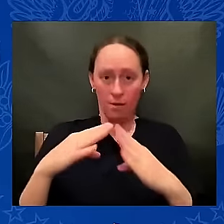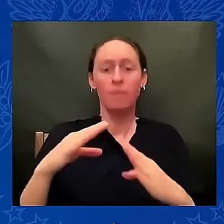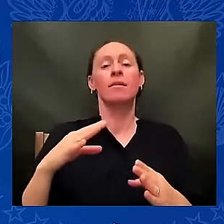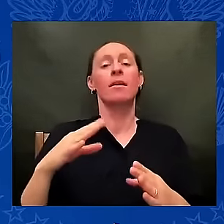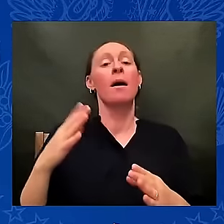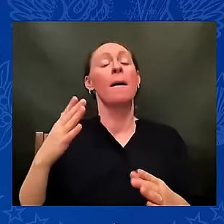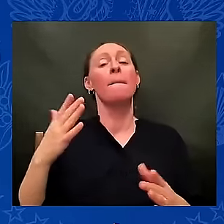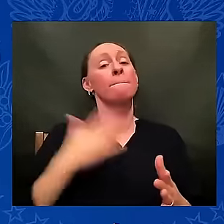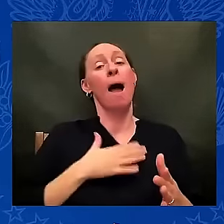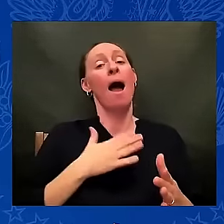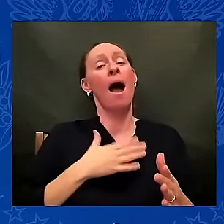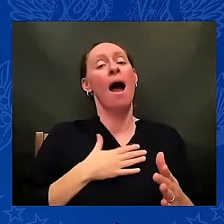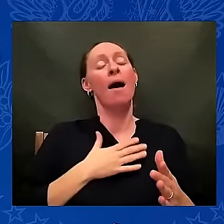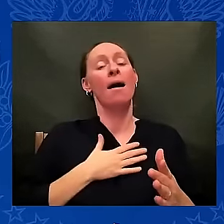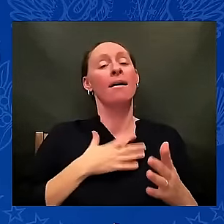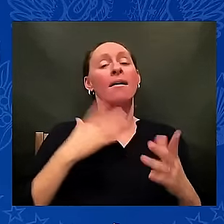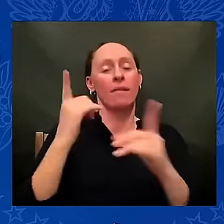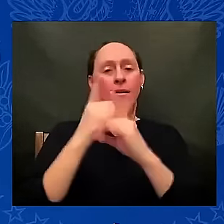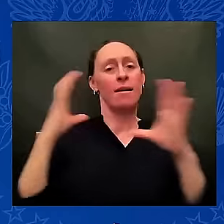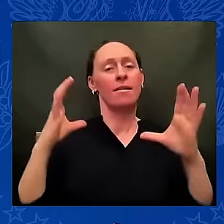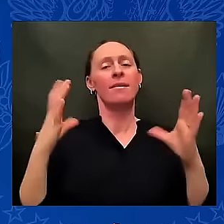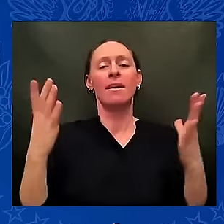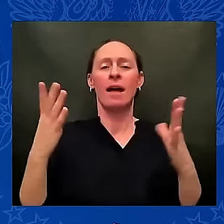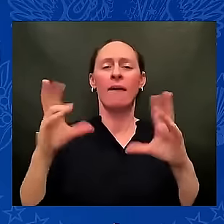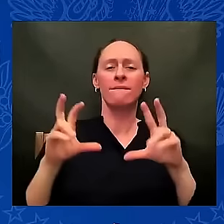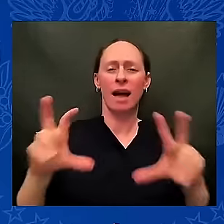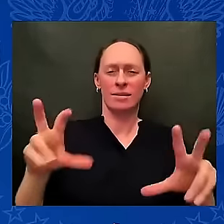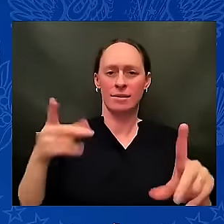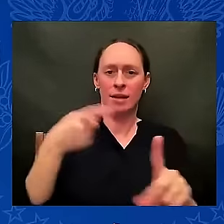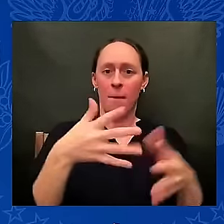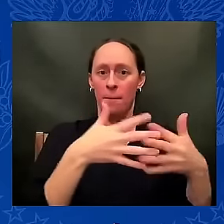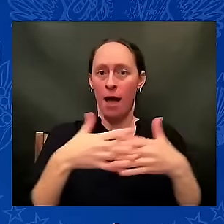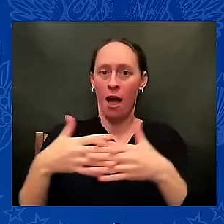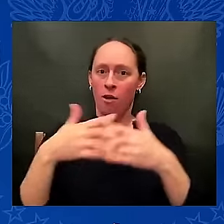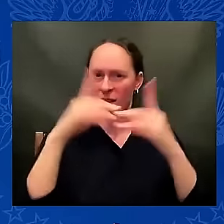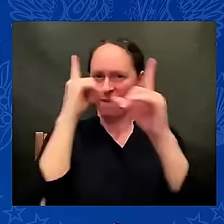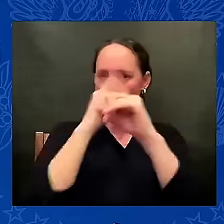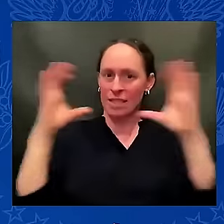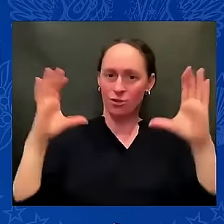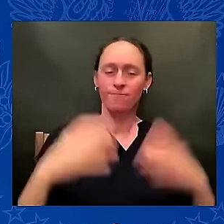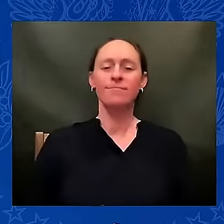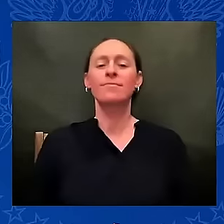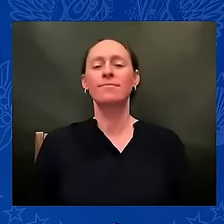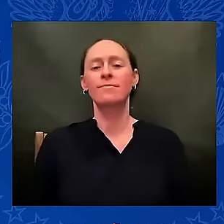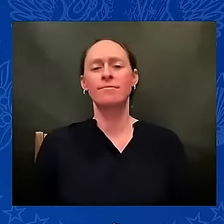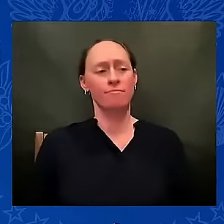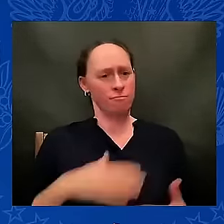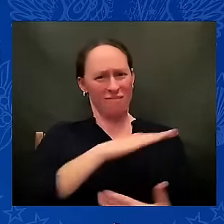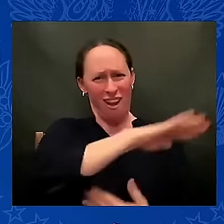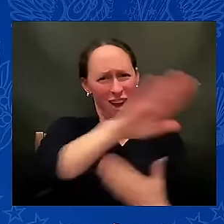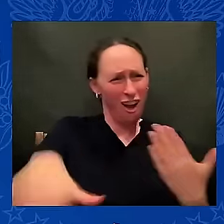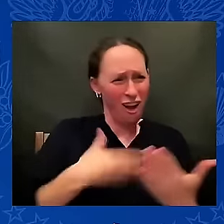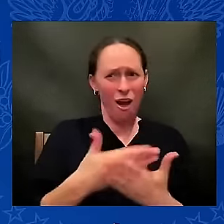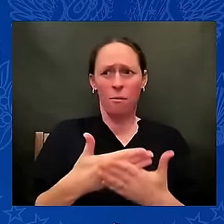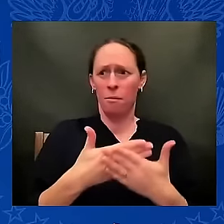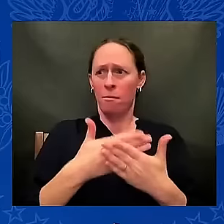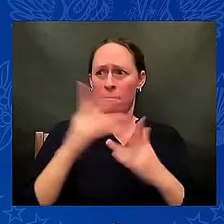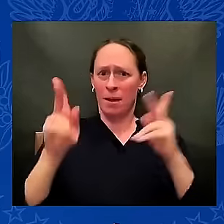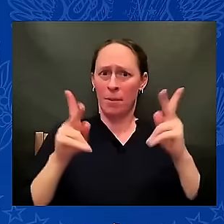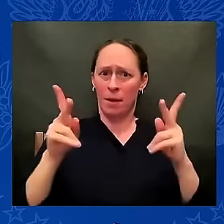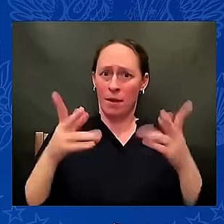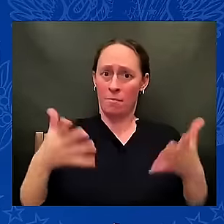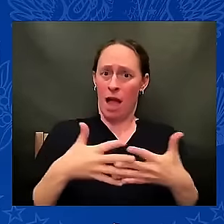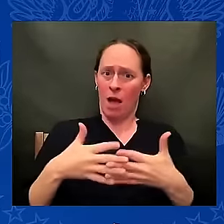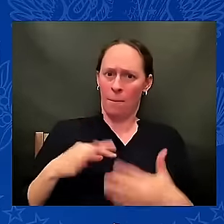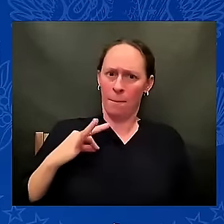from every state and every tribe. And that's good for all America. Helping Native communities get through the pandemic